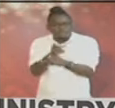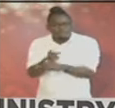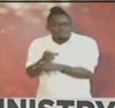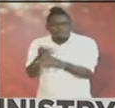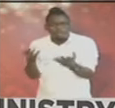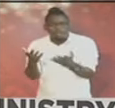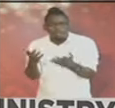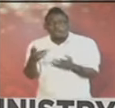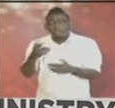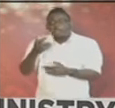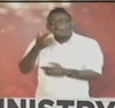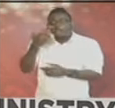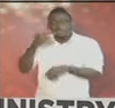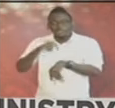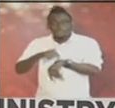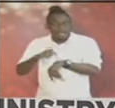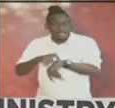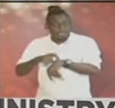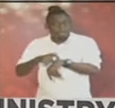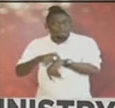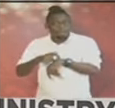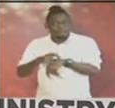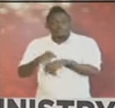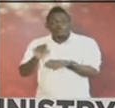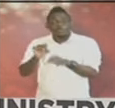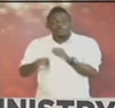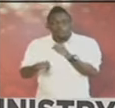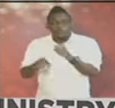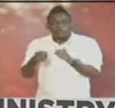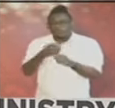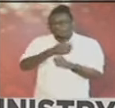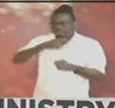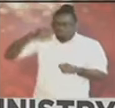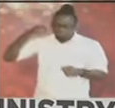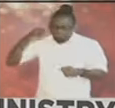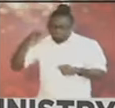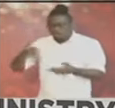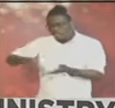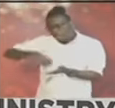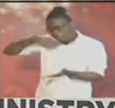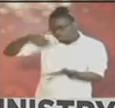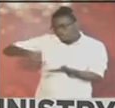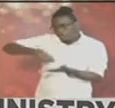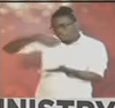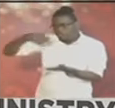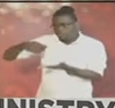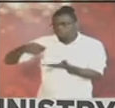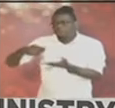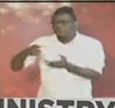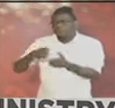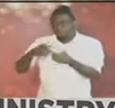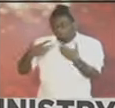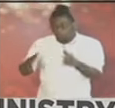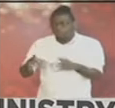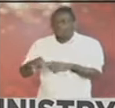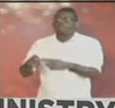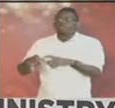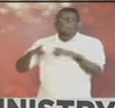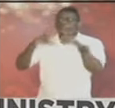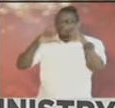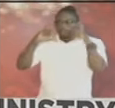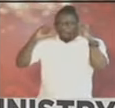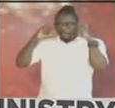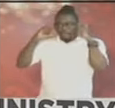hour. Obviously, when you're eating, you cannot then wear a face mask. So you can choose to eat by